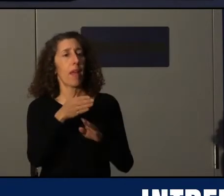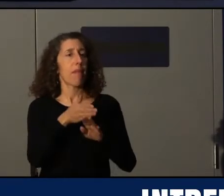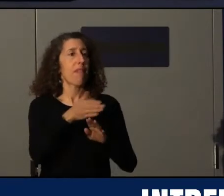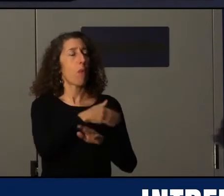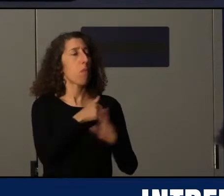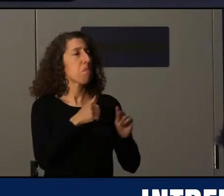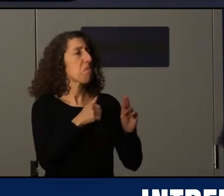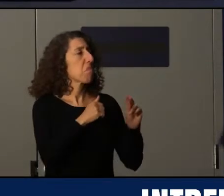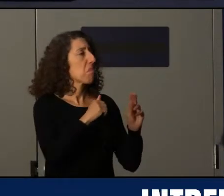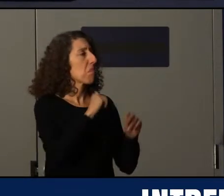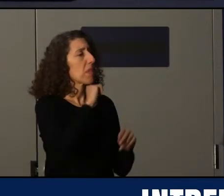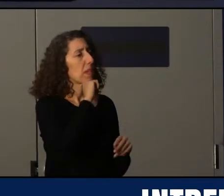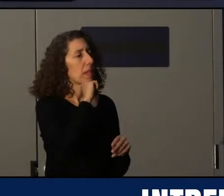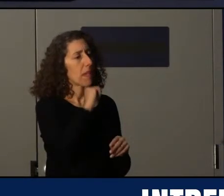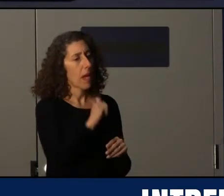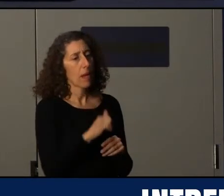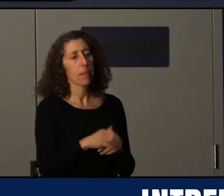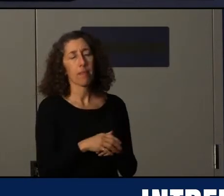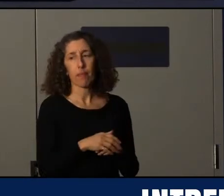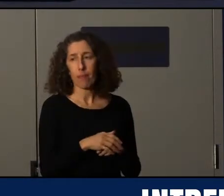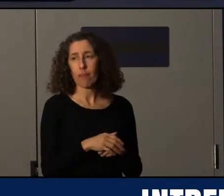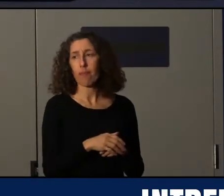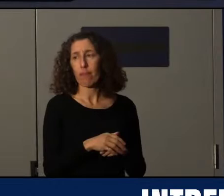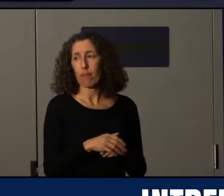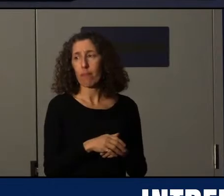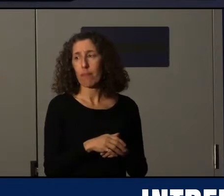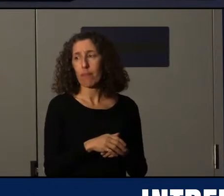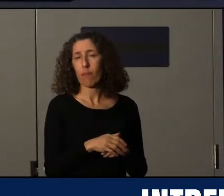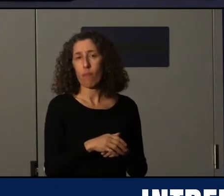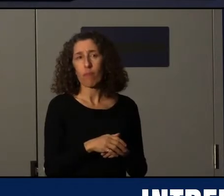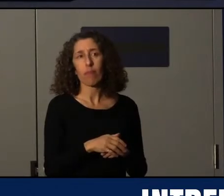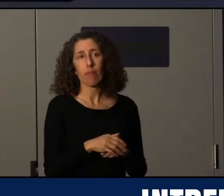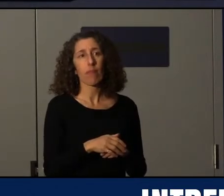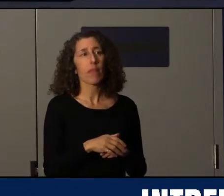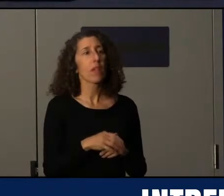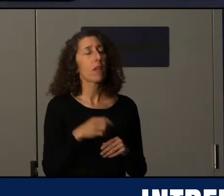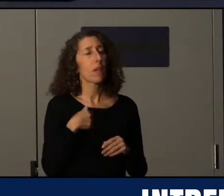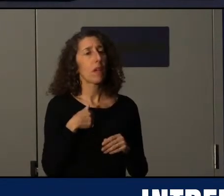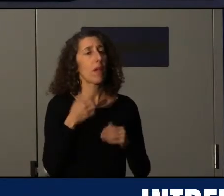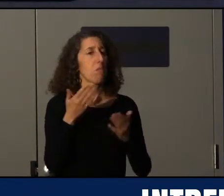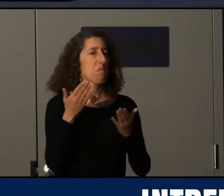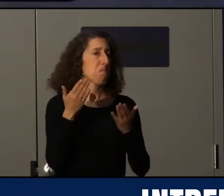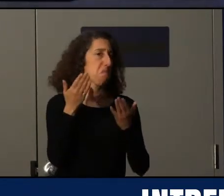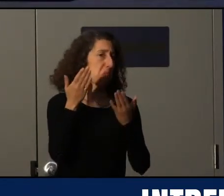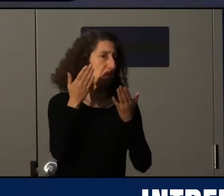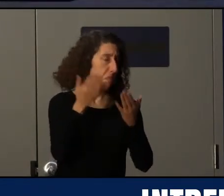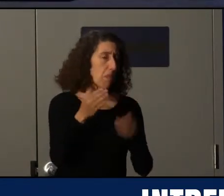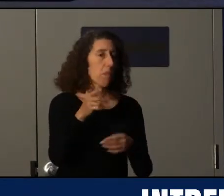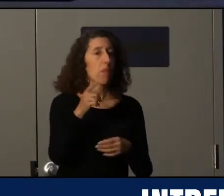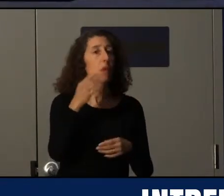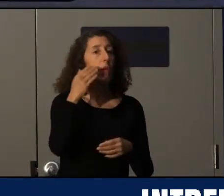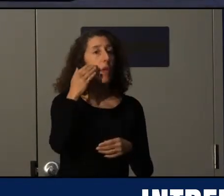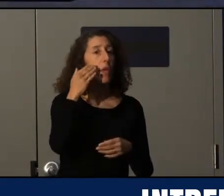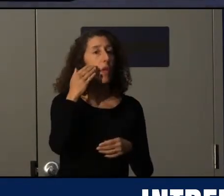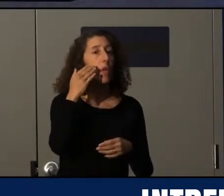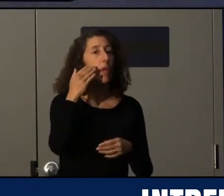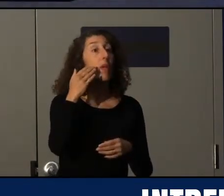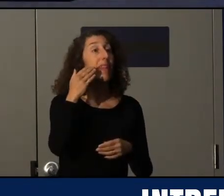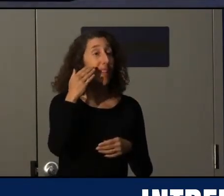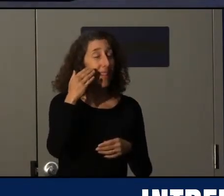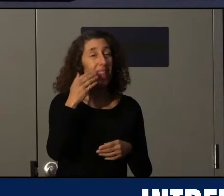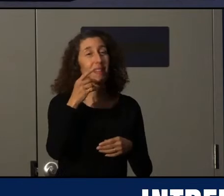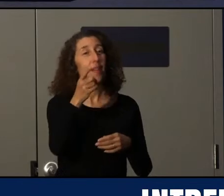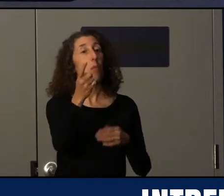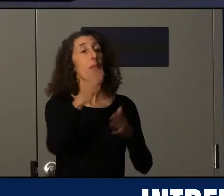go up to the space station, if we ever get back up there, I have people on a mission searching for that paint kit that I left up